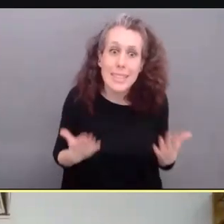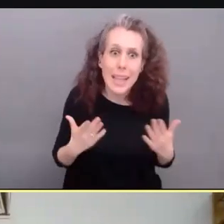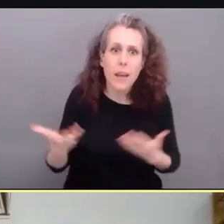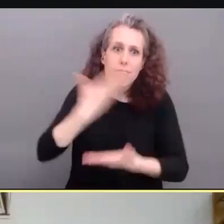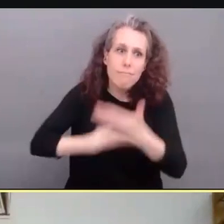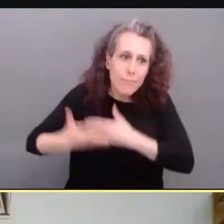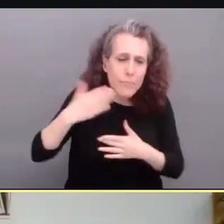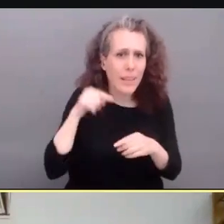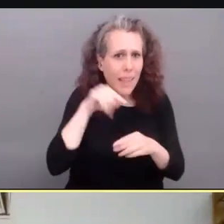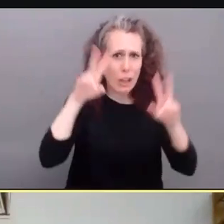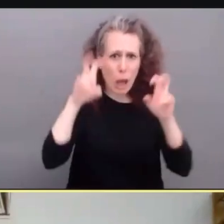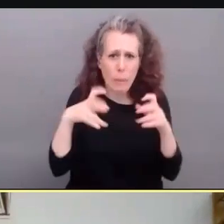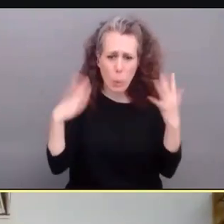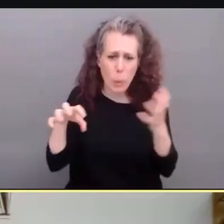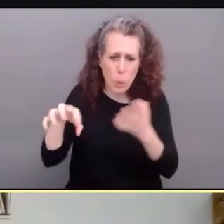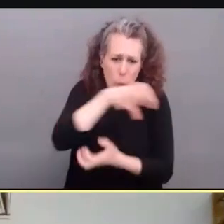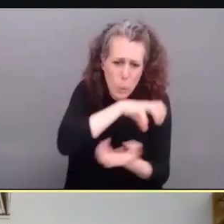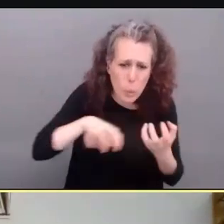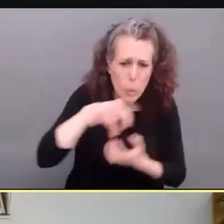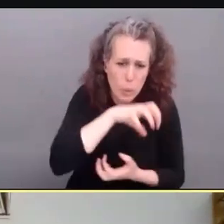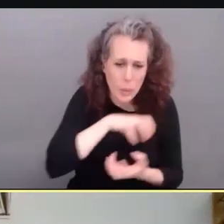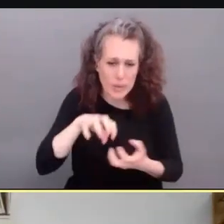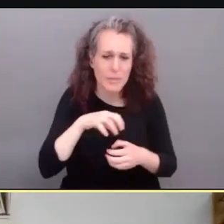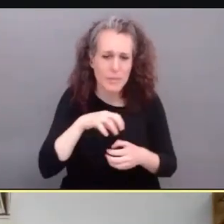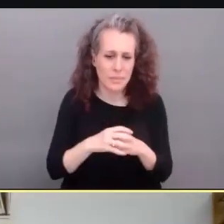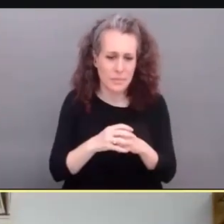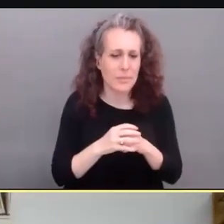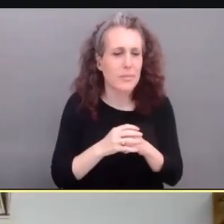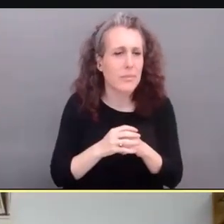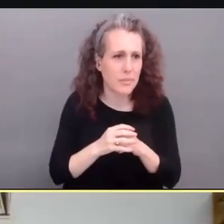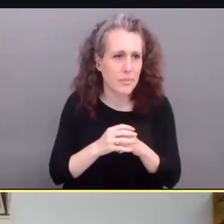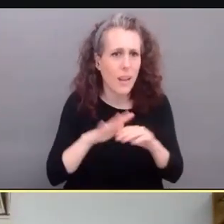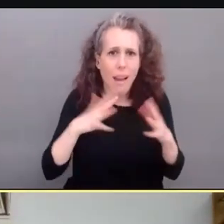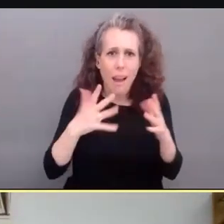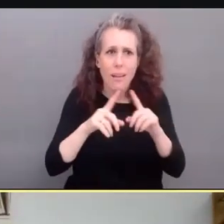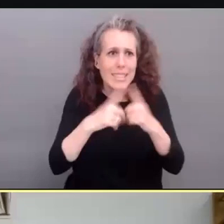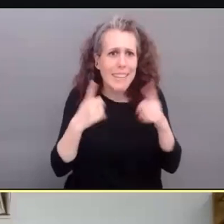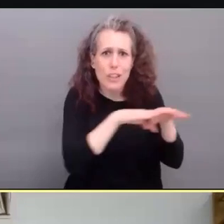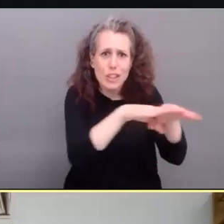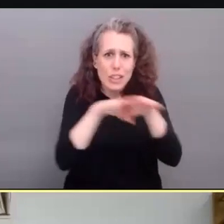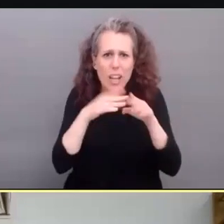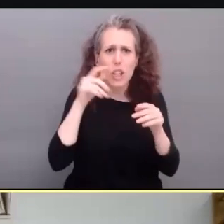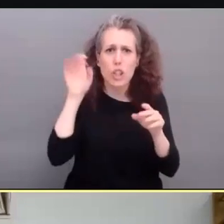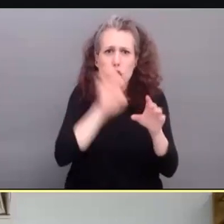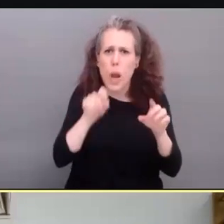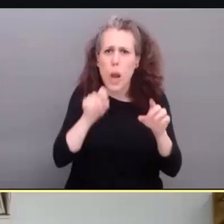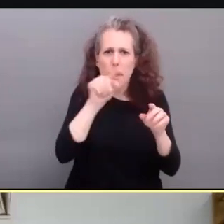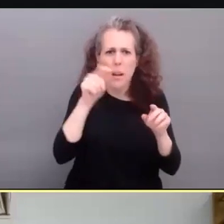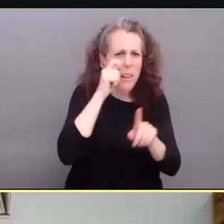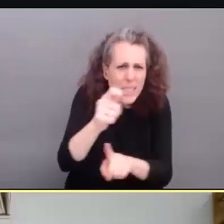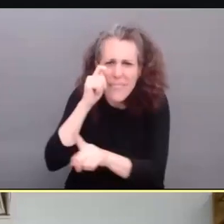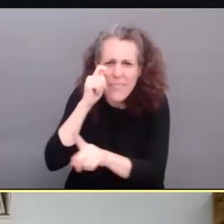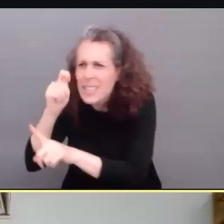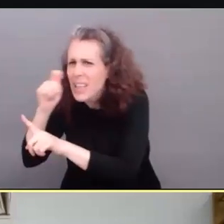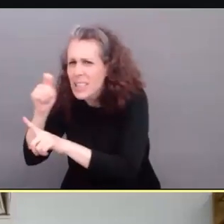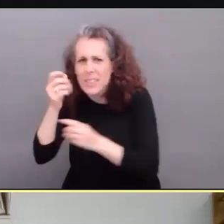been arising from the starting point when all these different standards were investigated across Europe and where we have seen the diversity